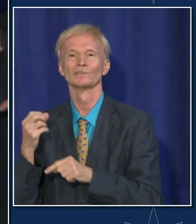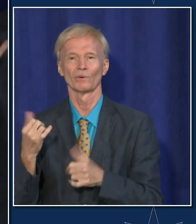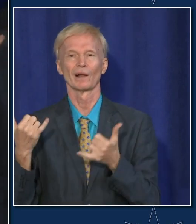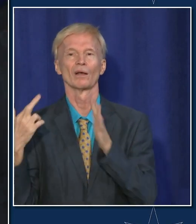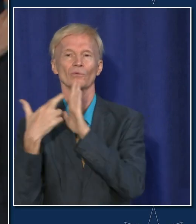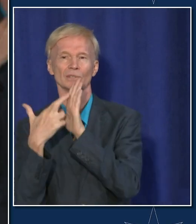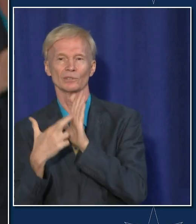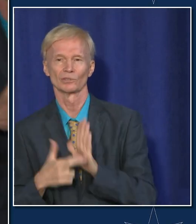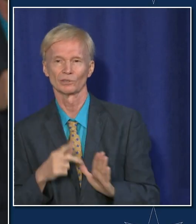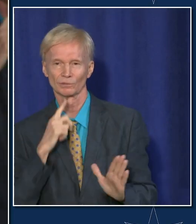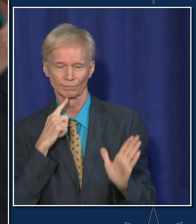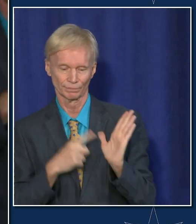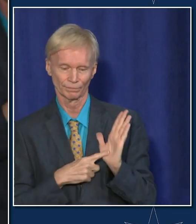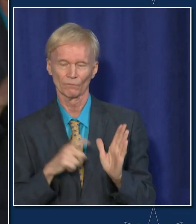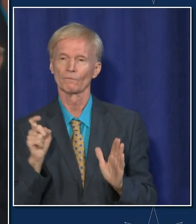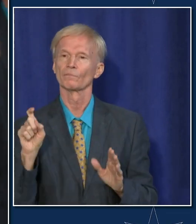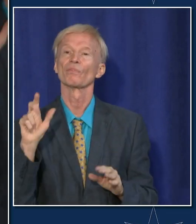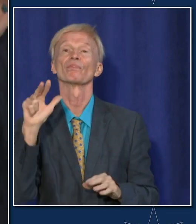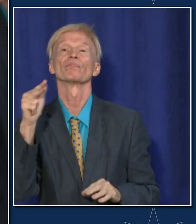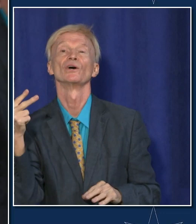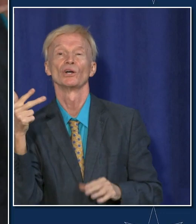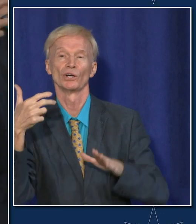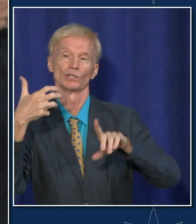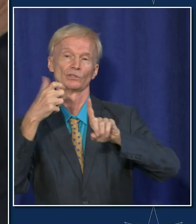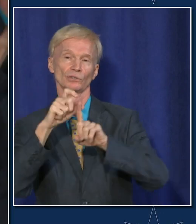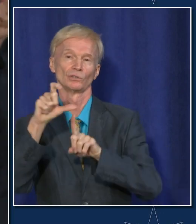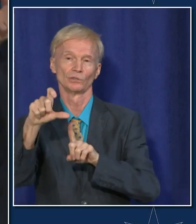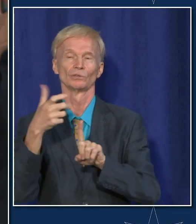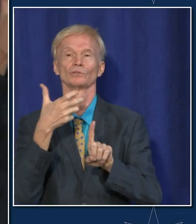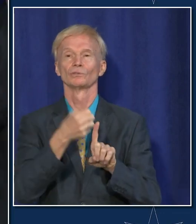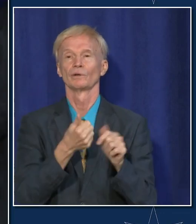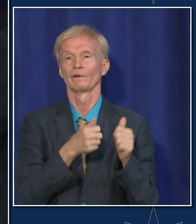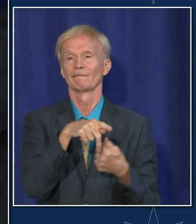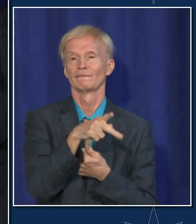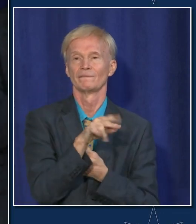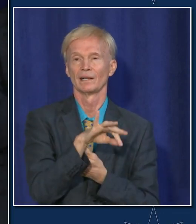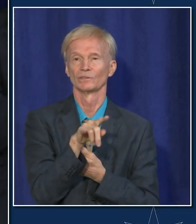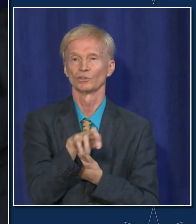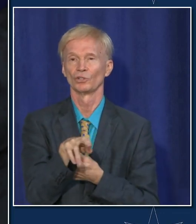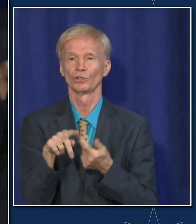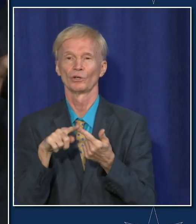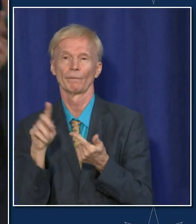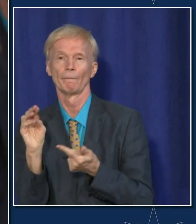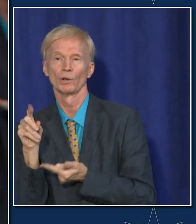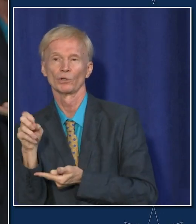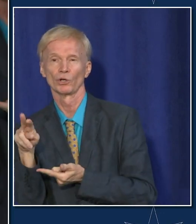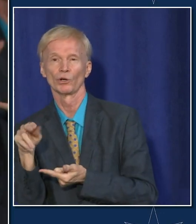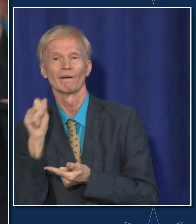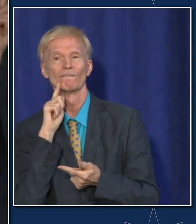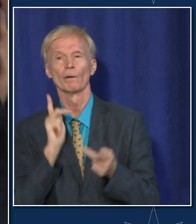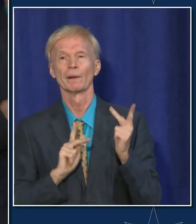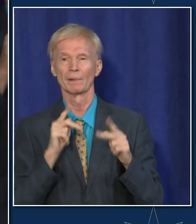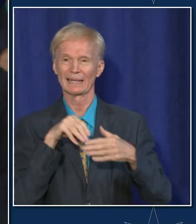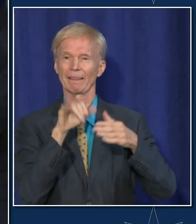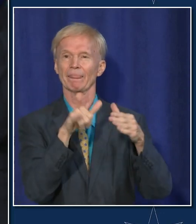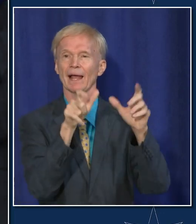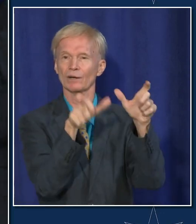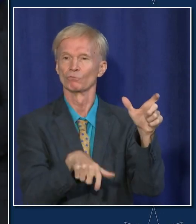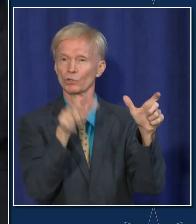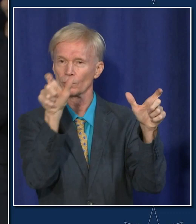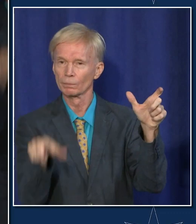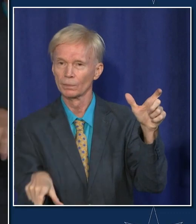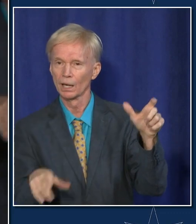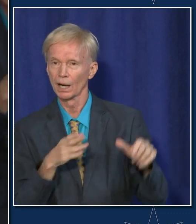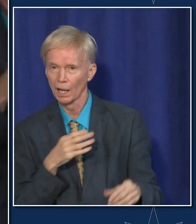where they looked at giving a third dose of either Pfizer or Moderna to folks in some of these categories, and a good number of them